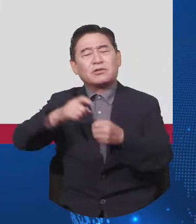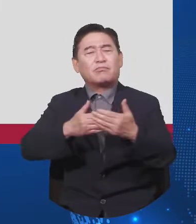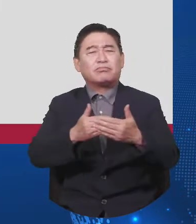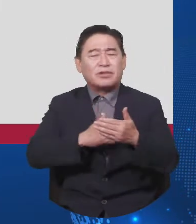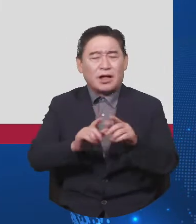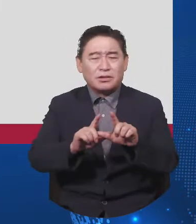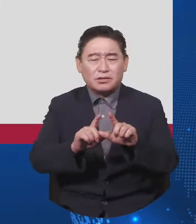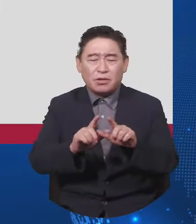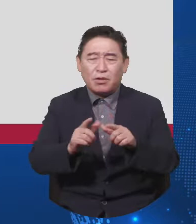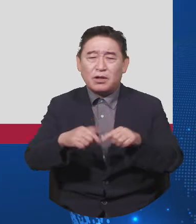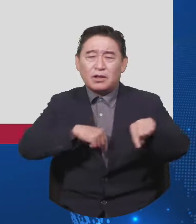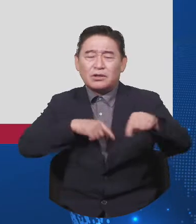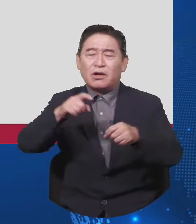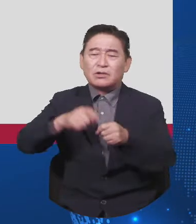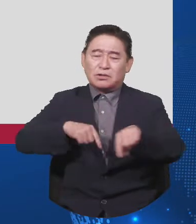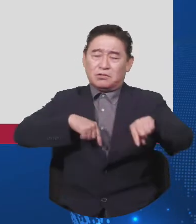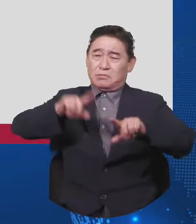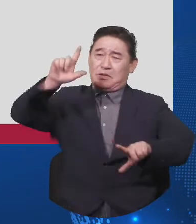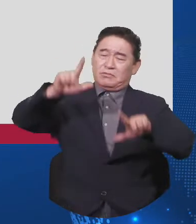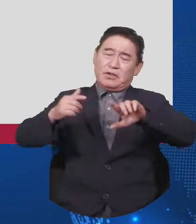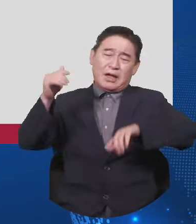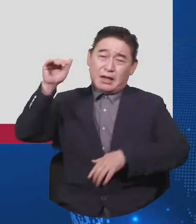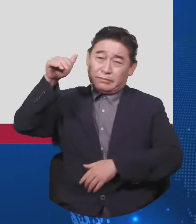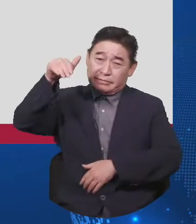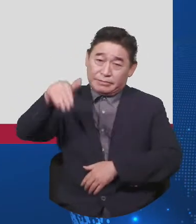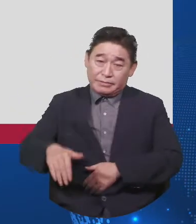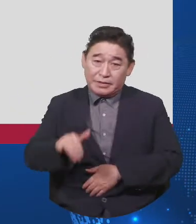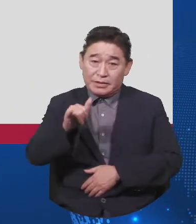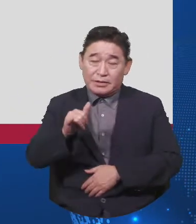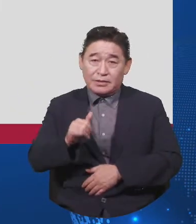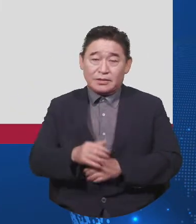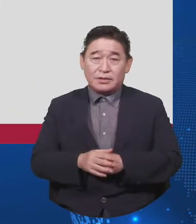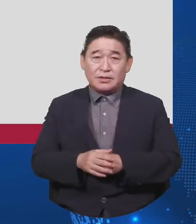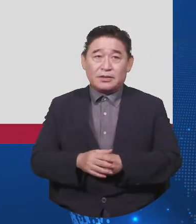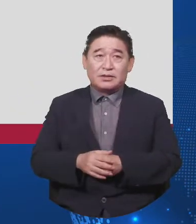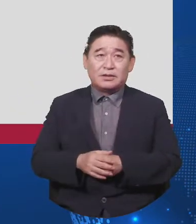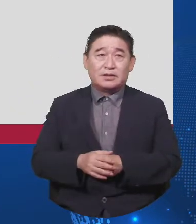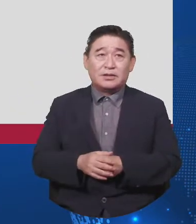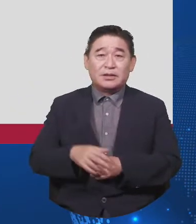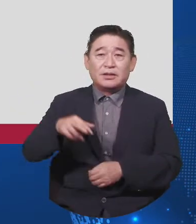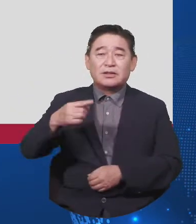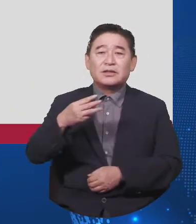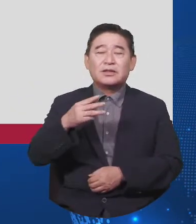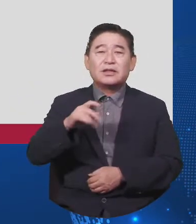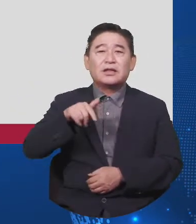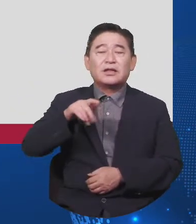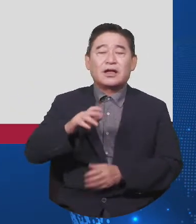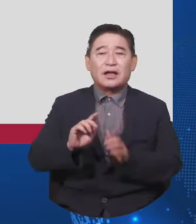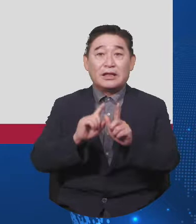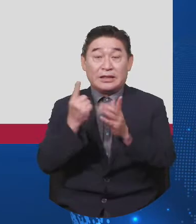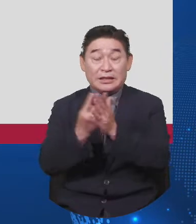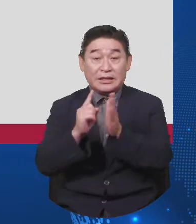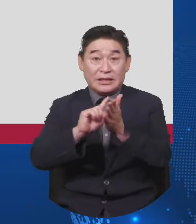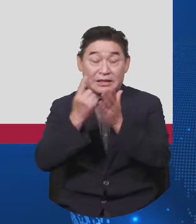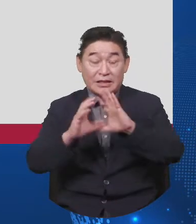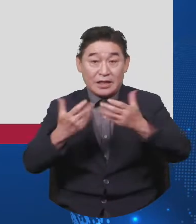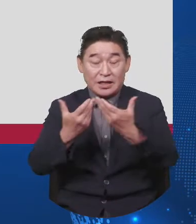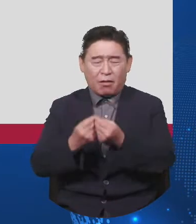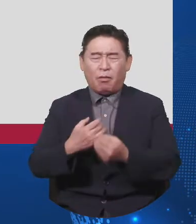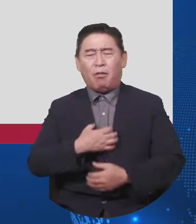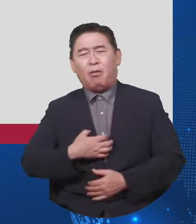some countries like Sri Lanka, I think this is something what we should worry about, that this